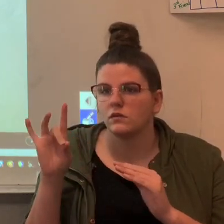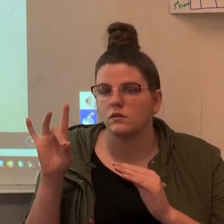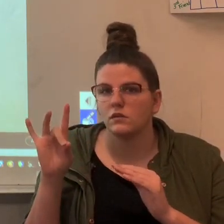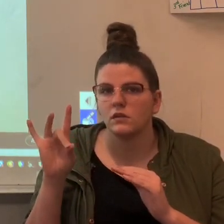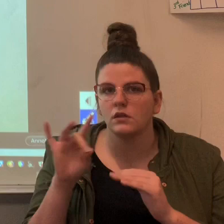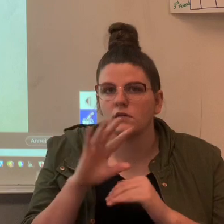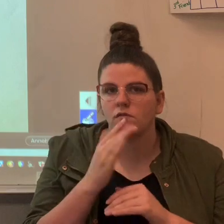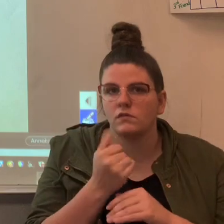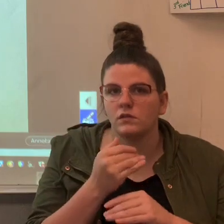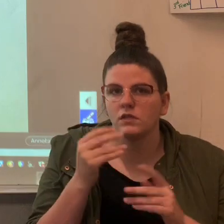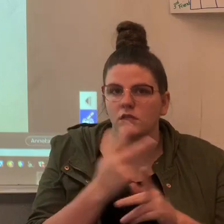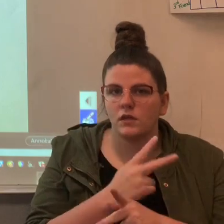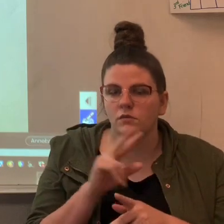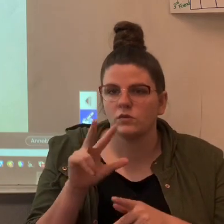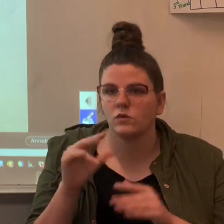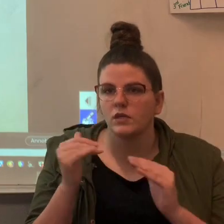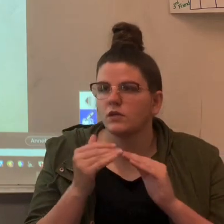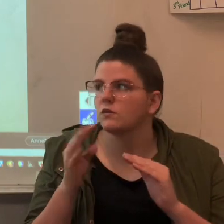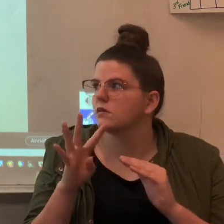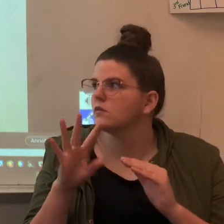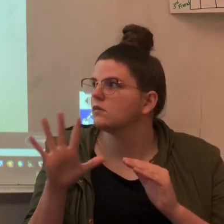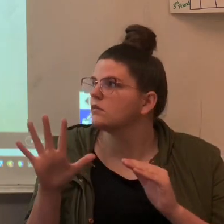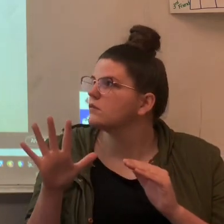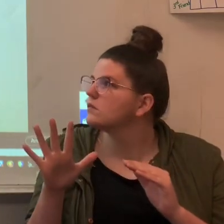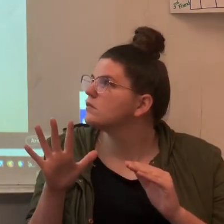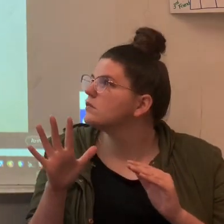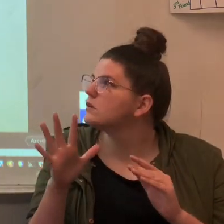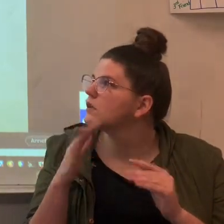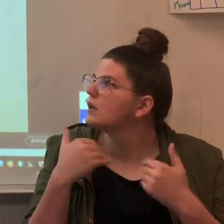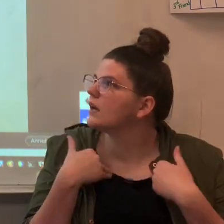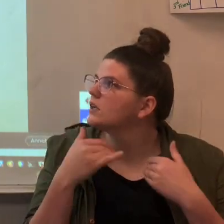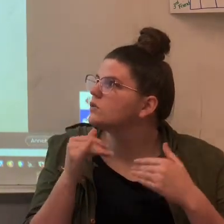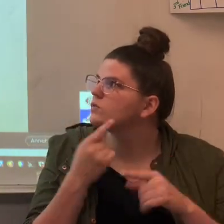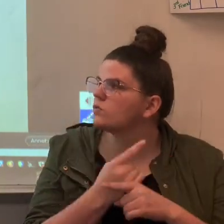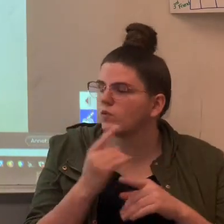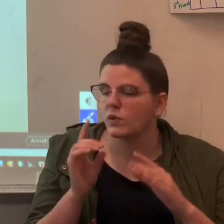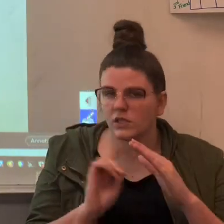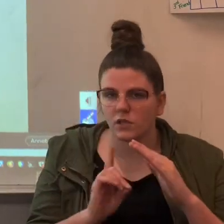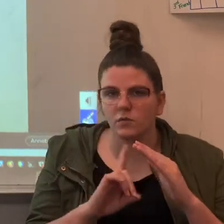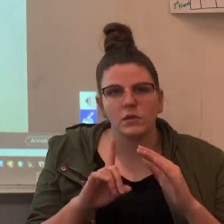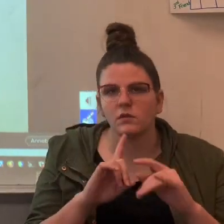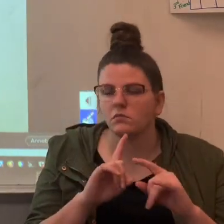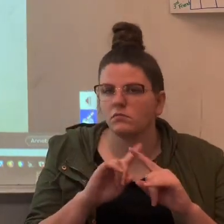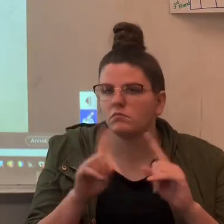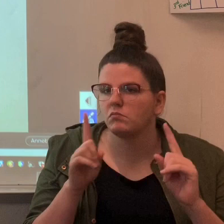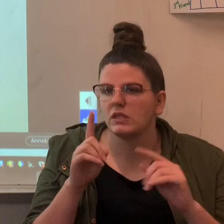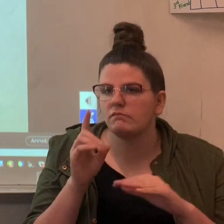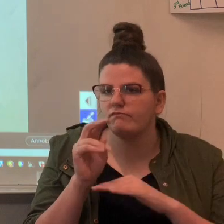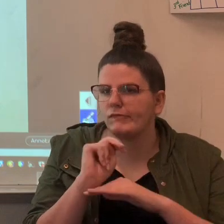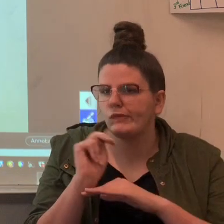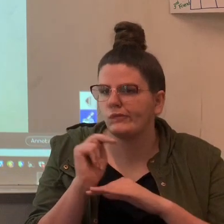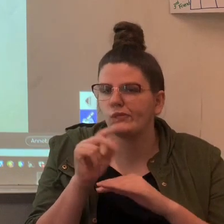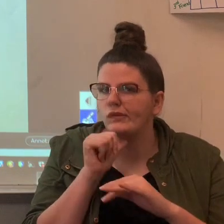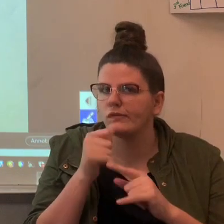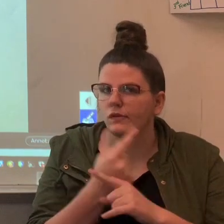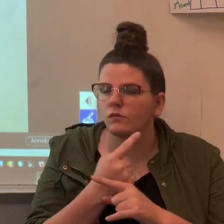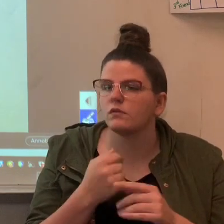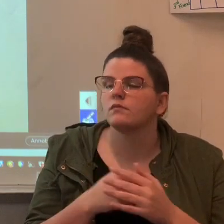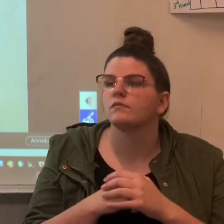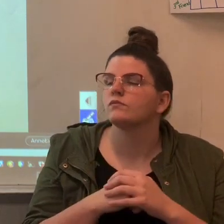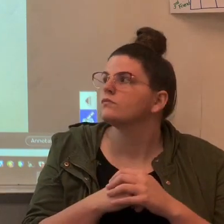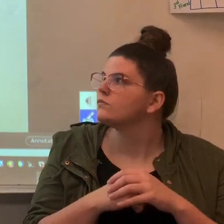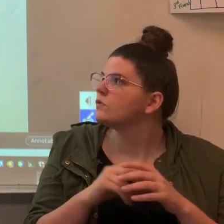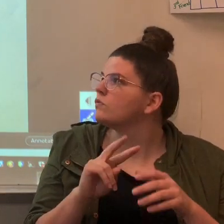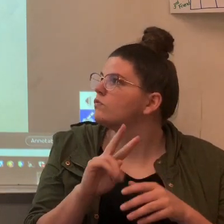is 45. 8, it has the right denominator but not the right numerator. This one by 4 times 4